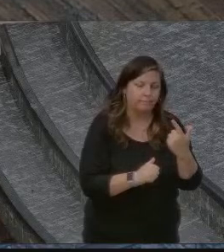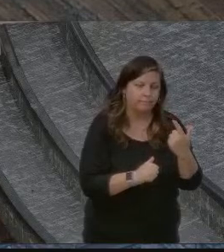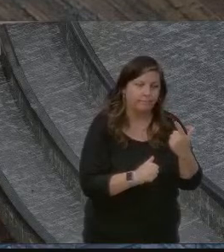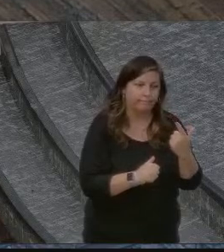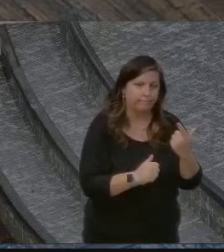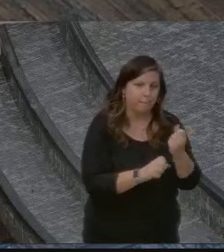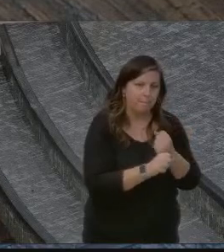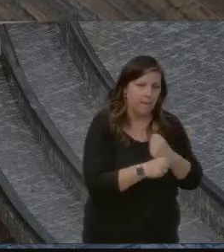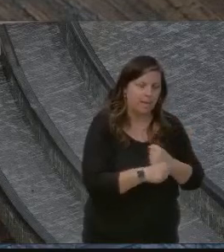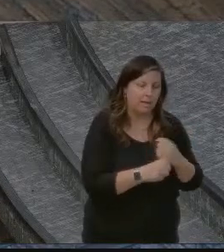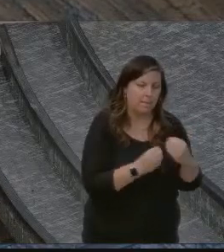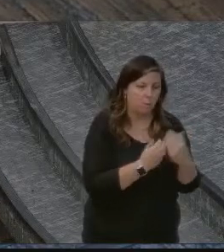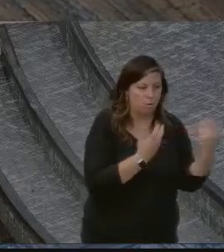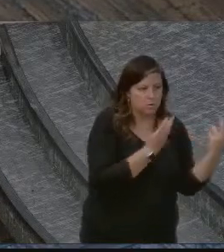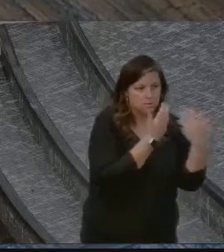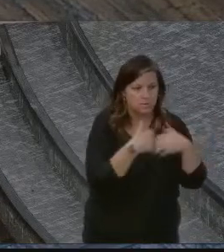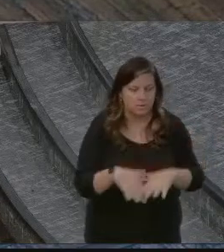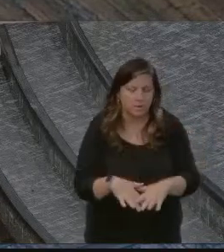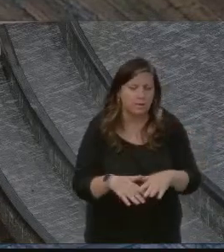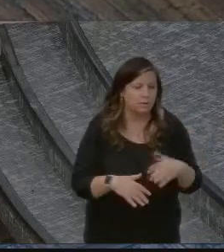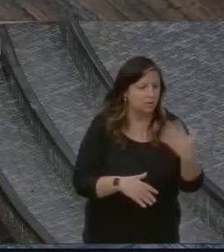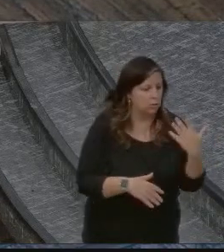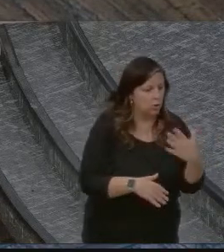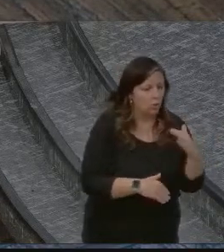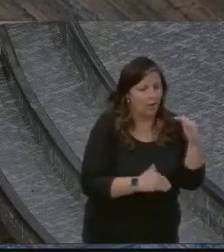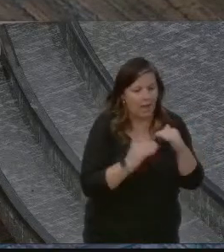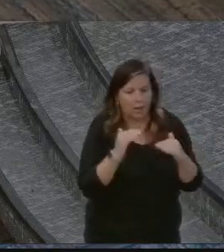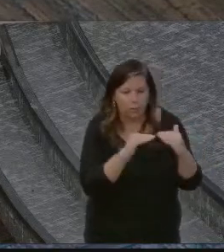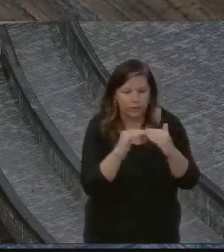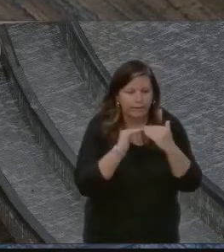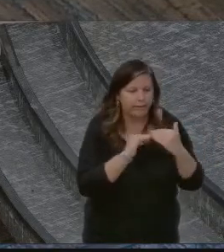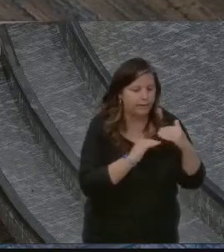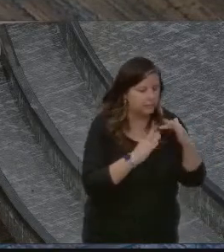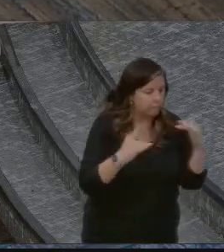it, multiculturalism, cultural competency, what that looks like.